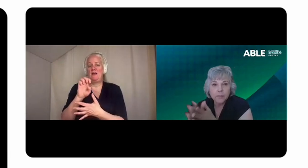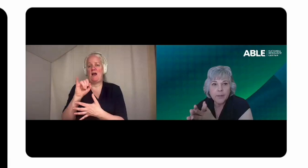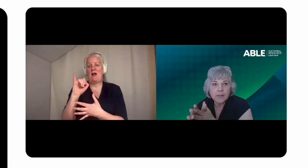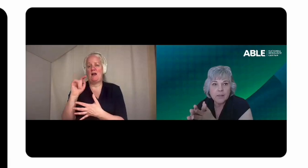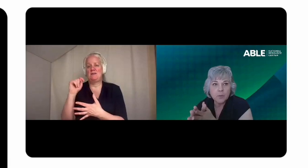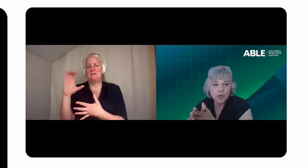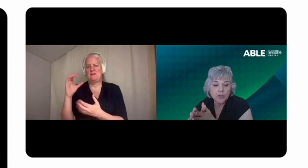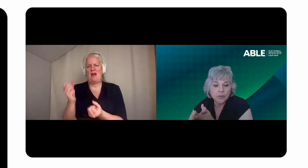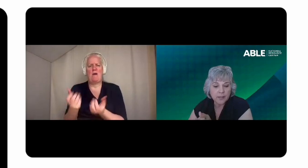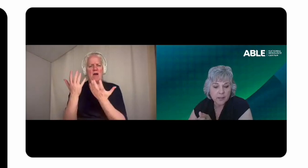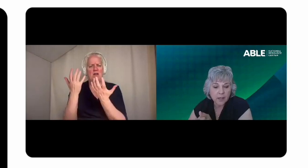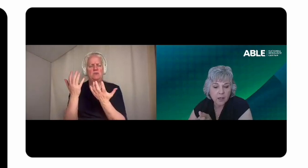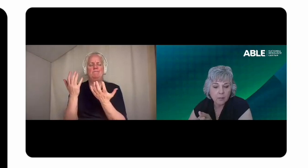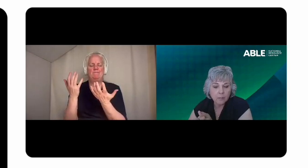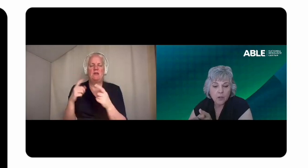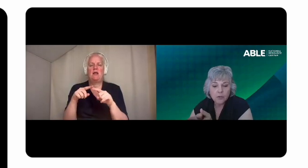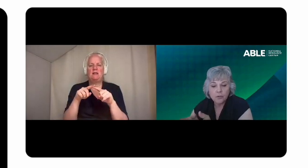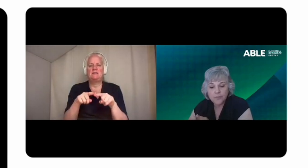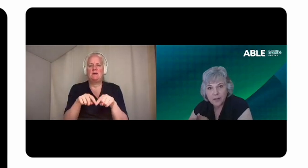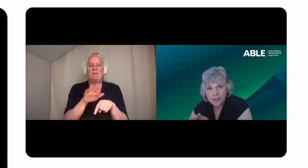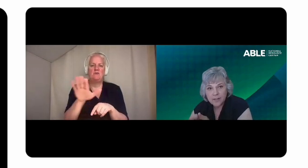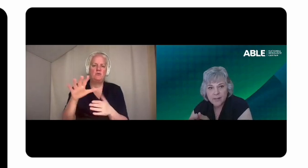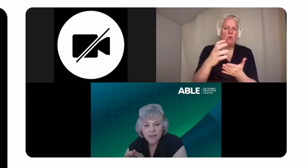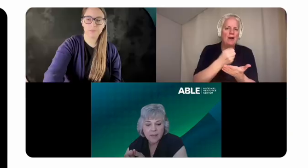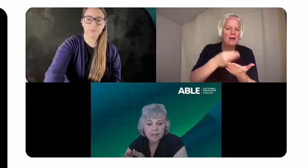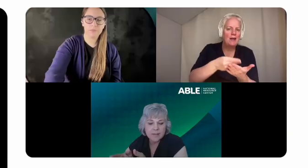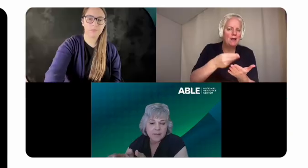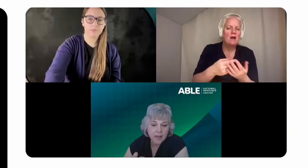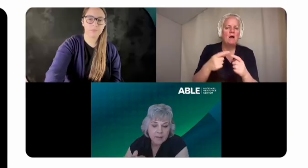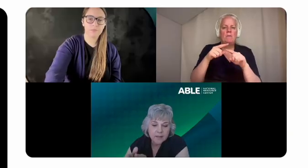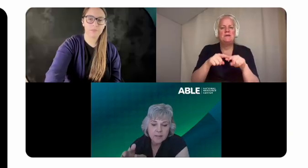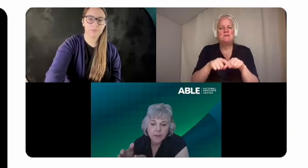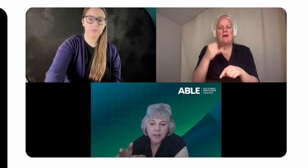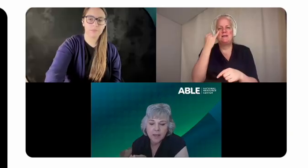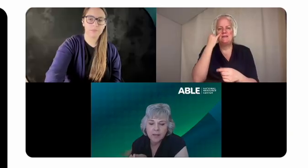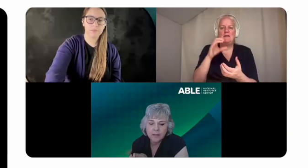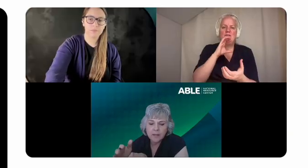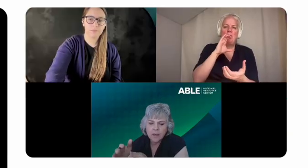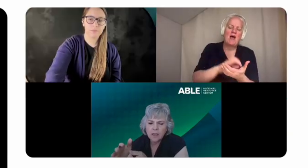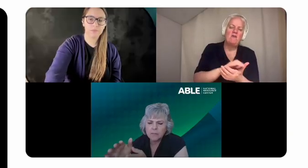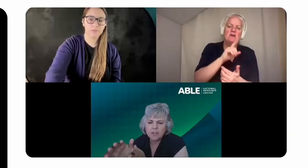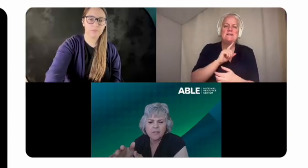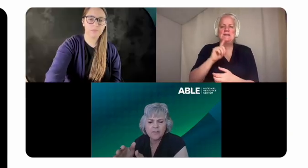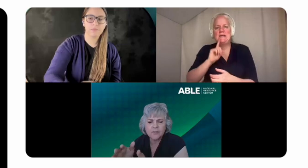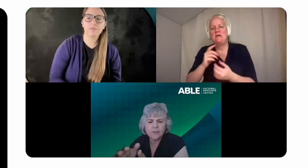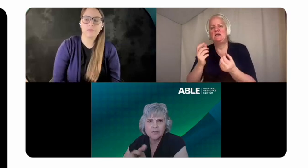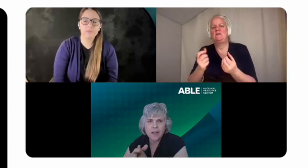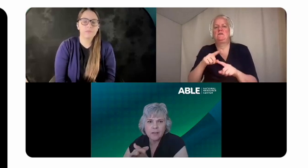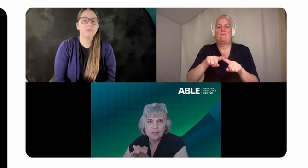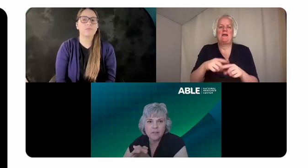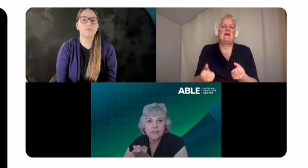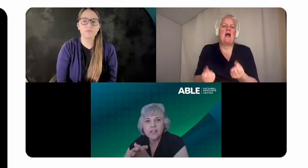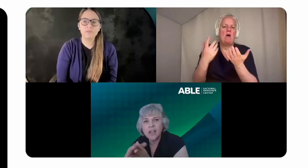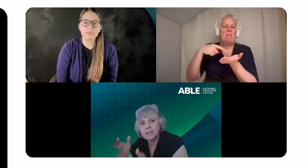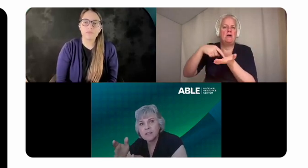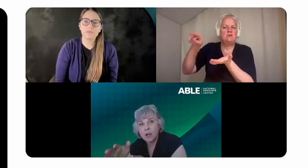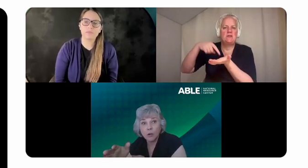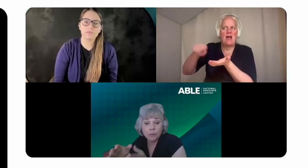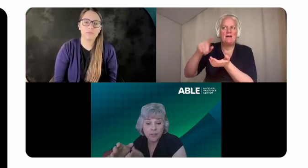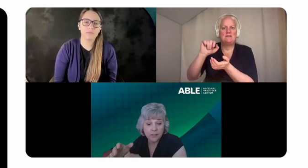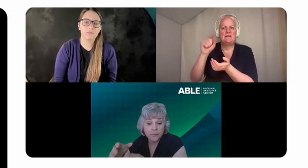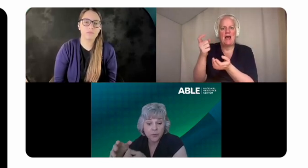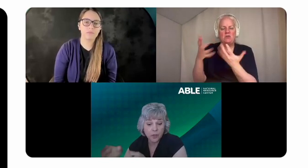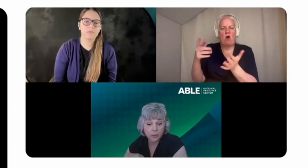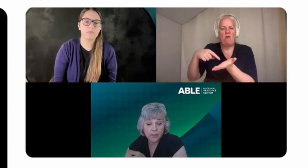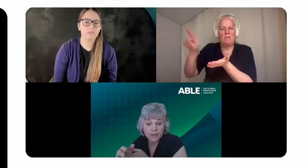it actually depends upon your income, your filing status, the taxes paid, a lot of different factors,